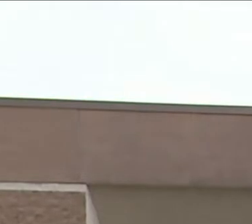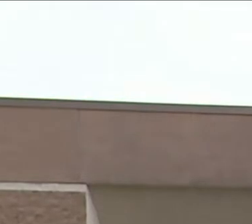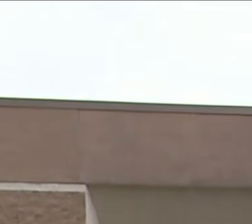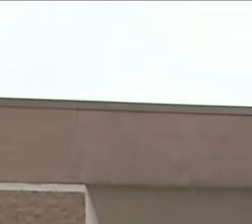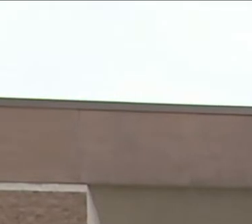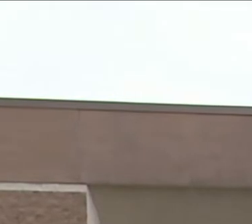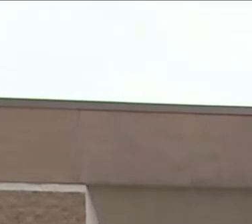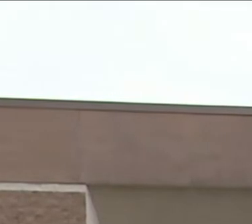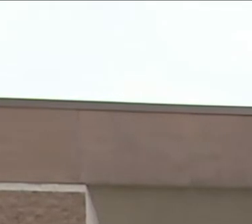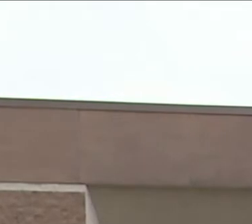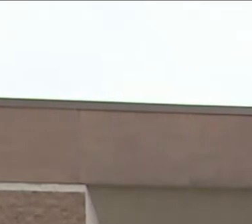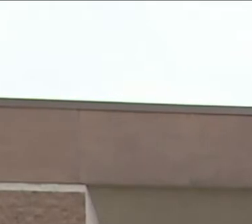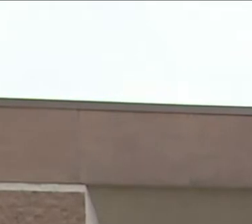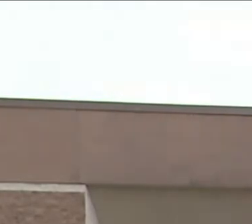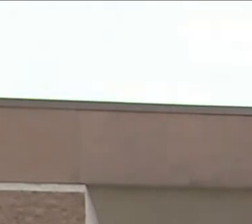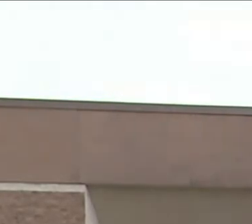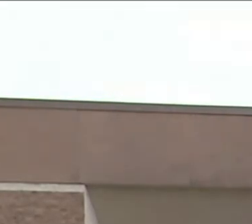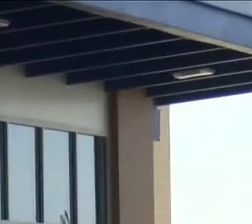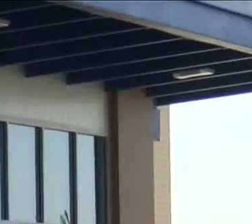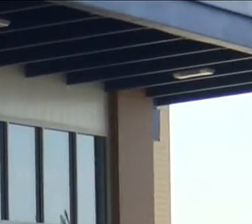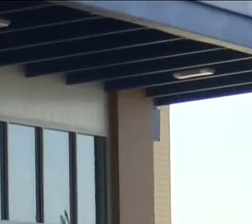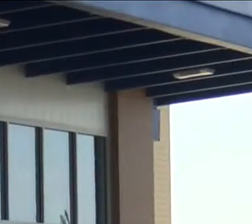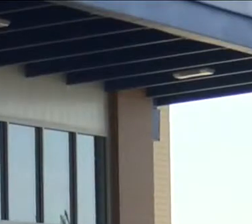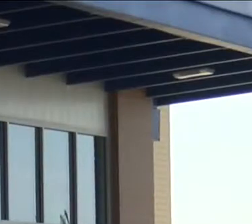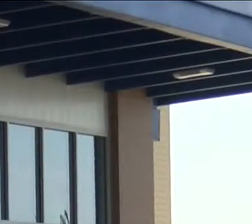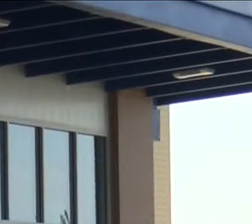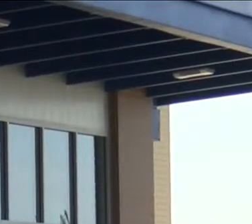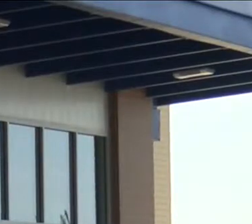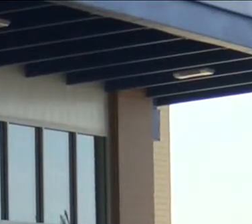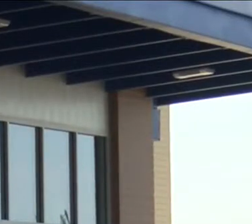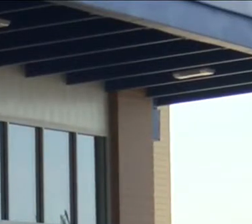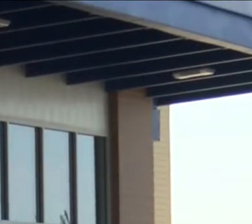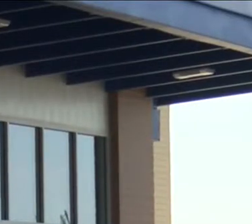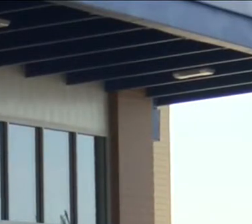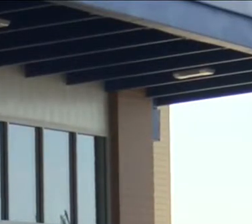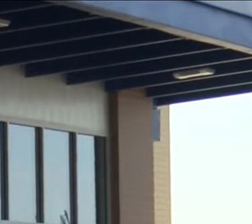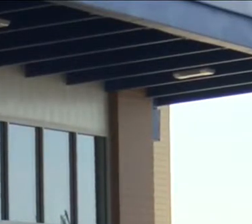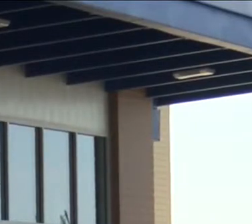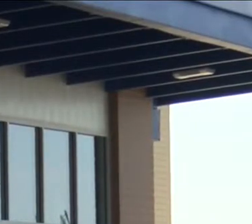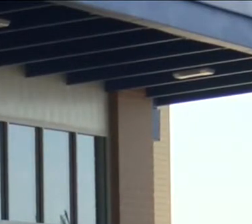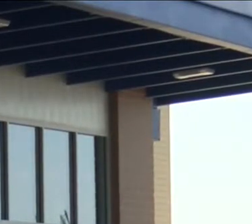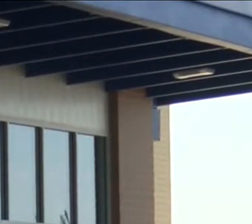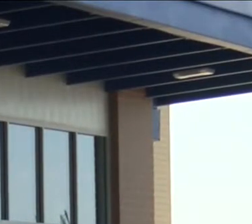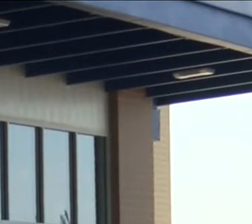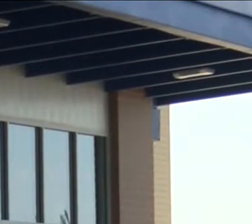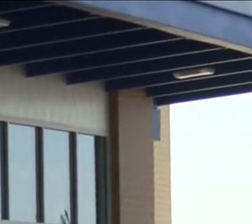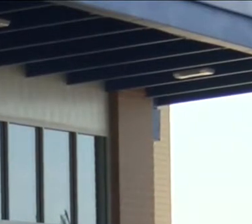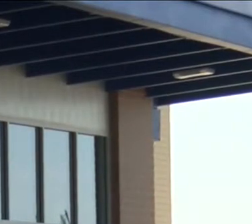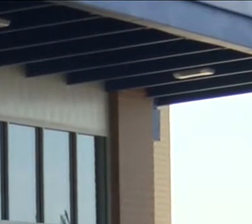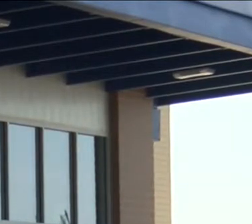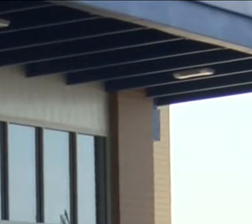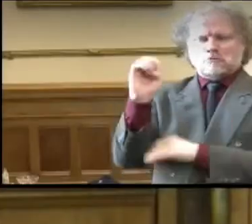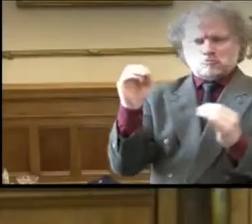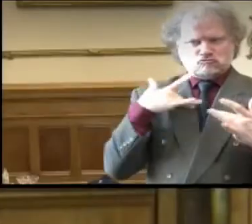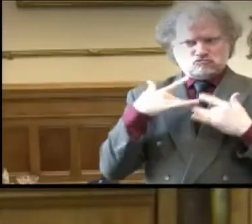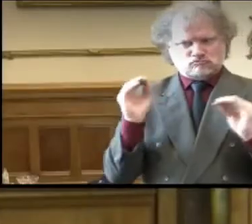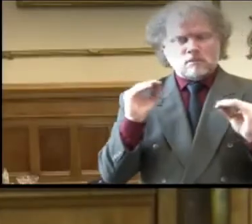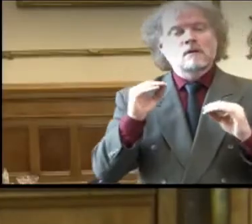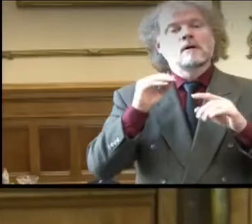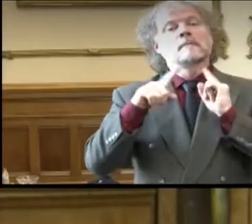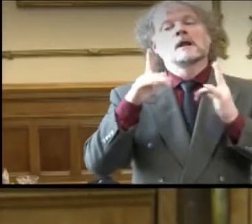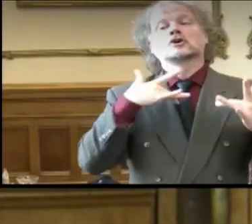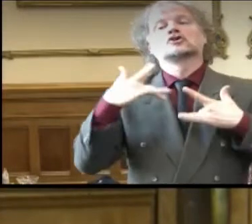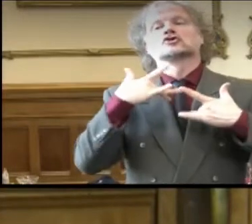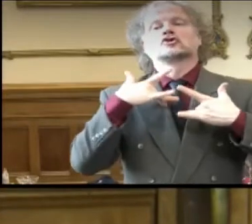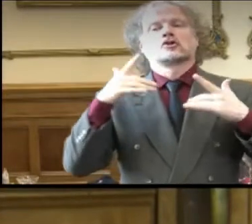with delivery or curbside pickup. These guidelines were put into place as state officials say the next 2 weeks are critical. During a